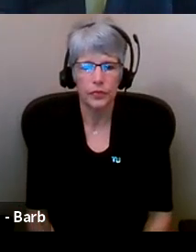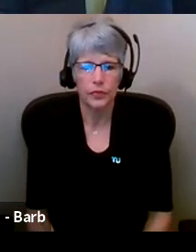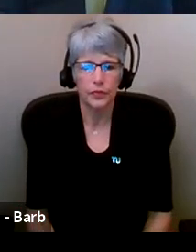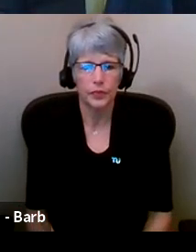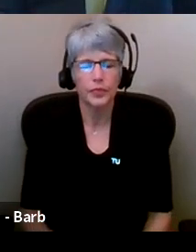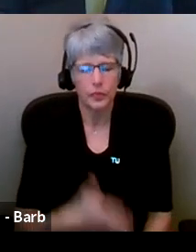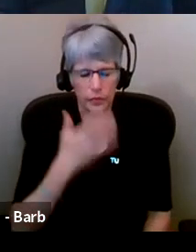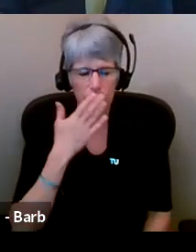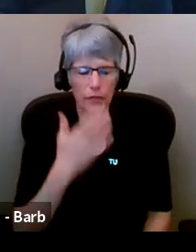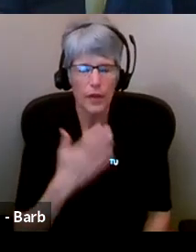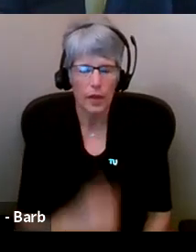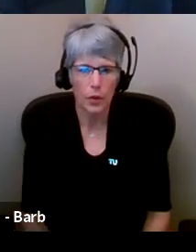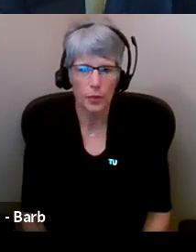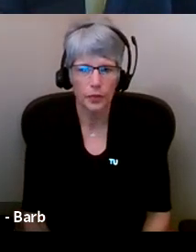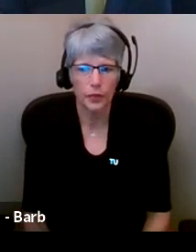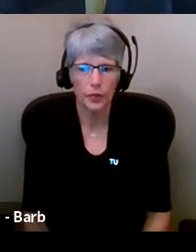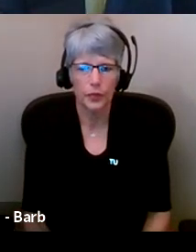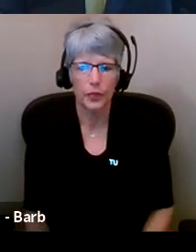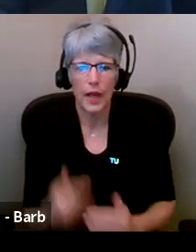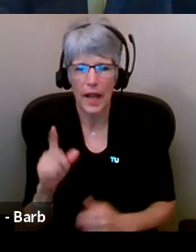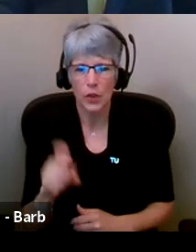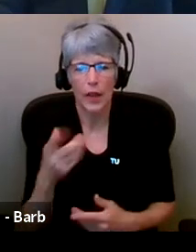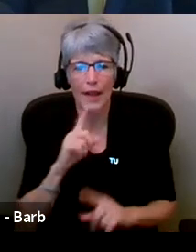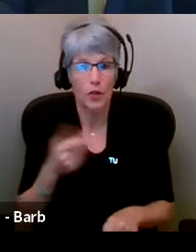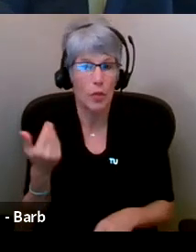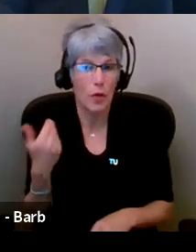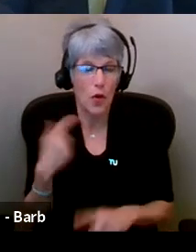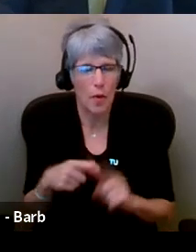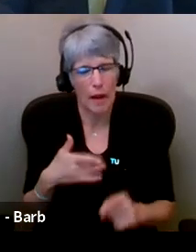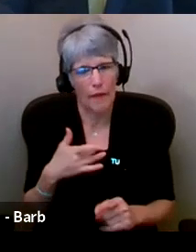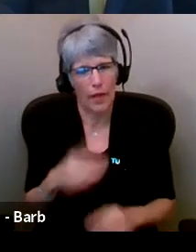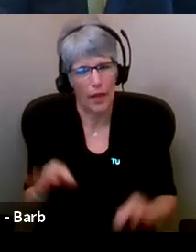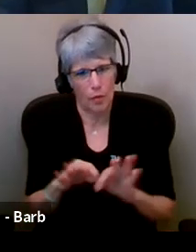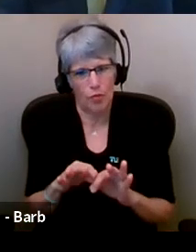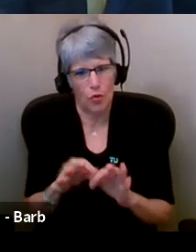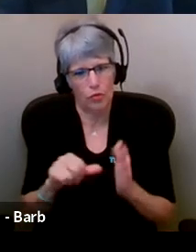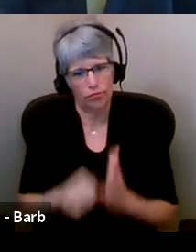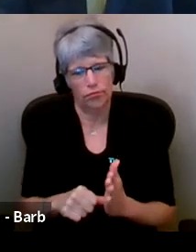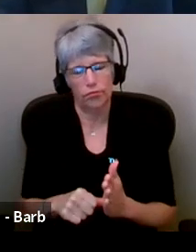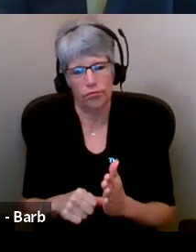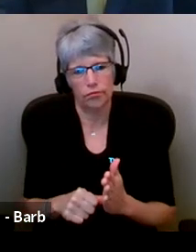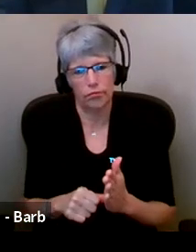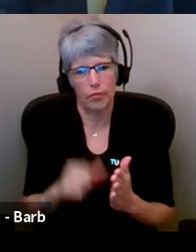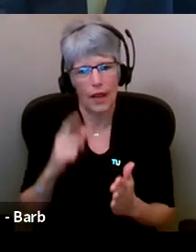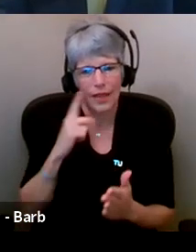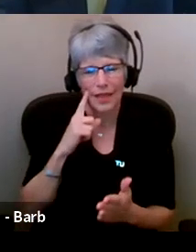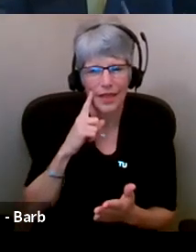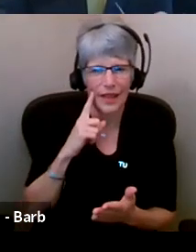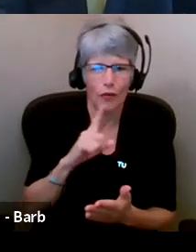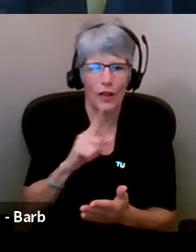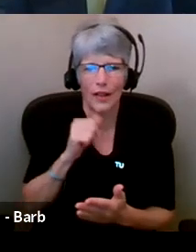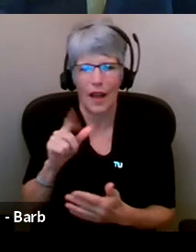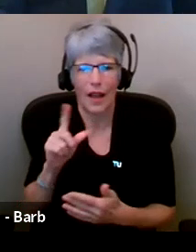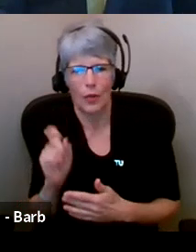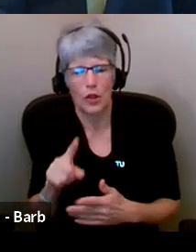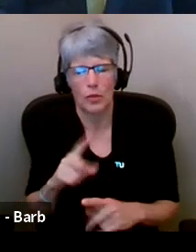Thank you. This question we answered earlier, but I do think it's important to pull it out. I don't think we actually answered the question. It was part of somebody else's